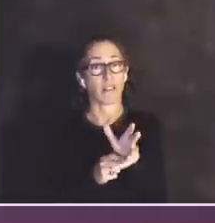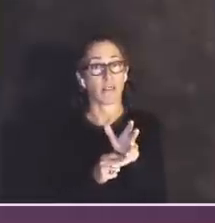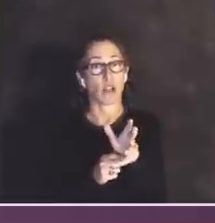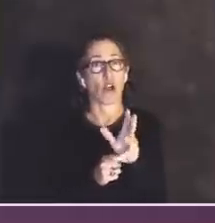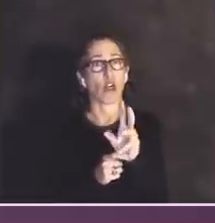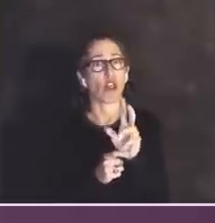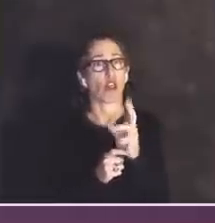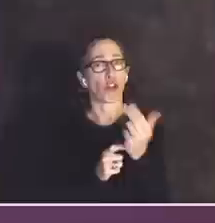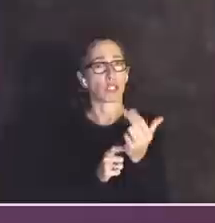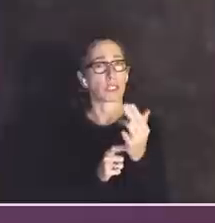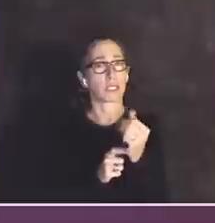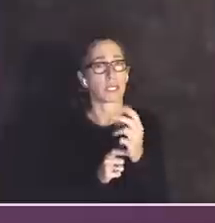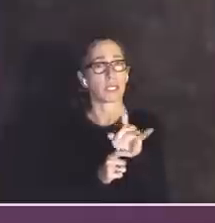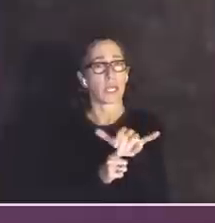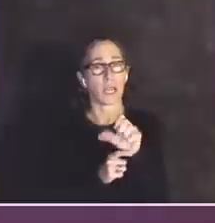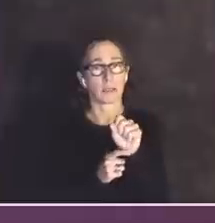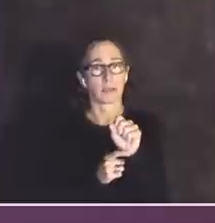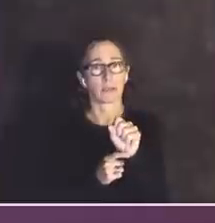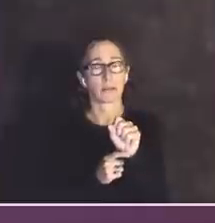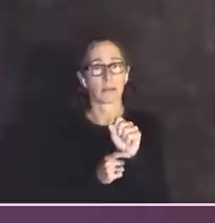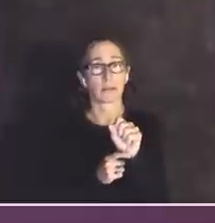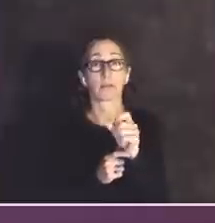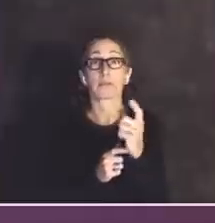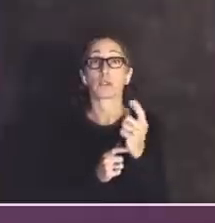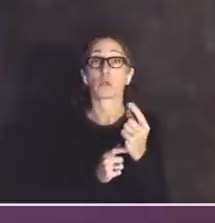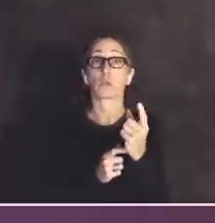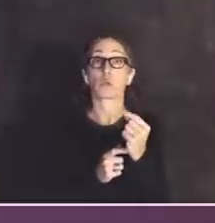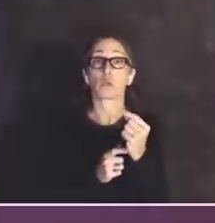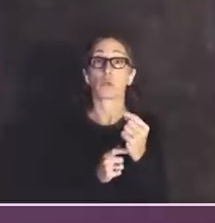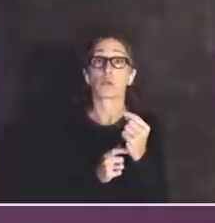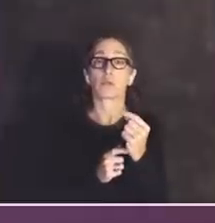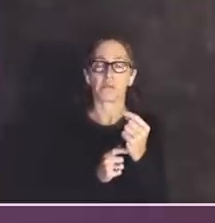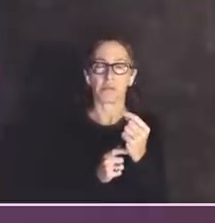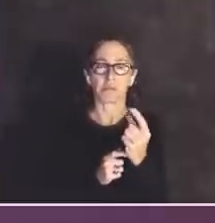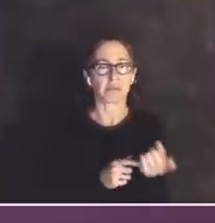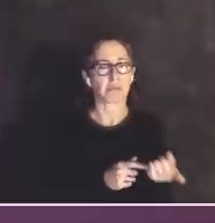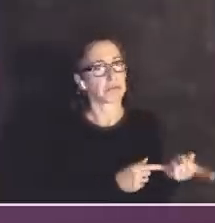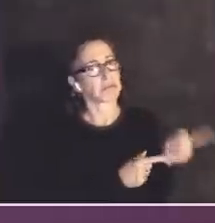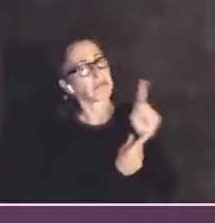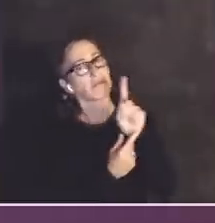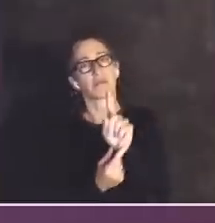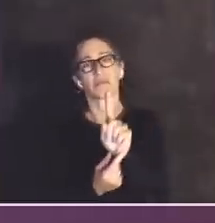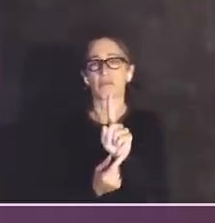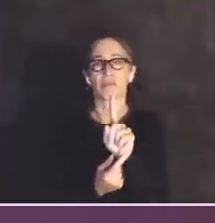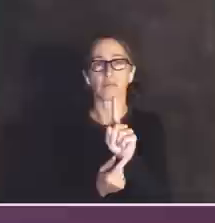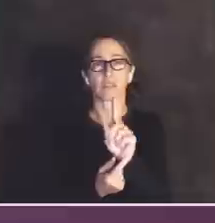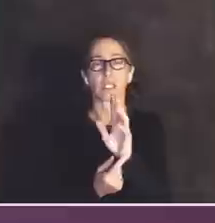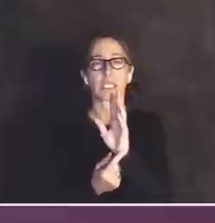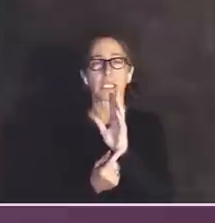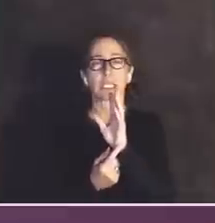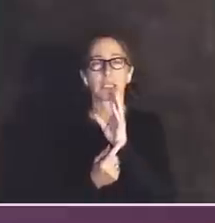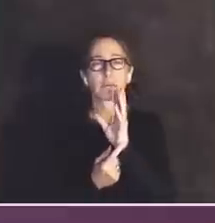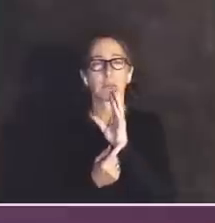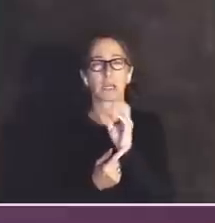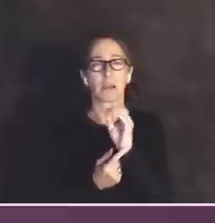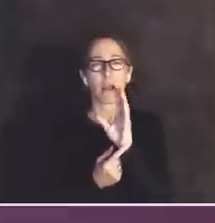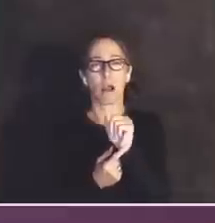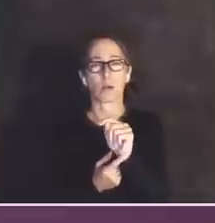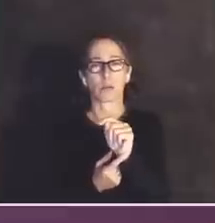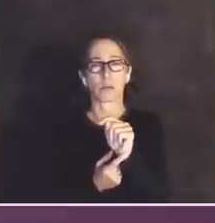got 13 days to stand up and speak loudly about who we really